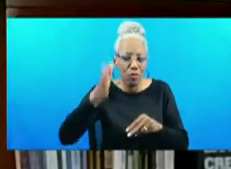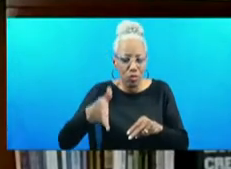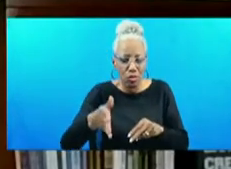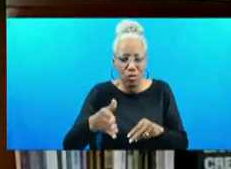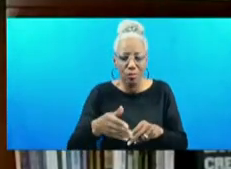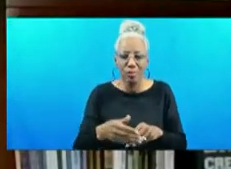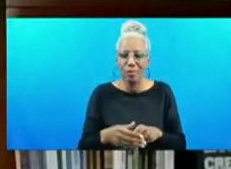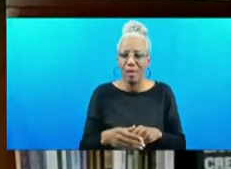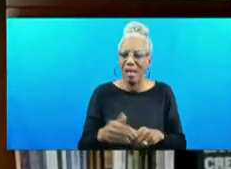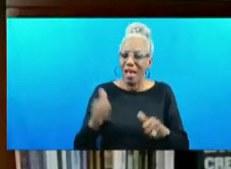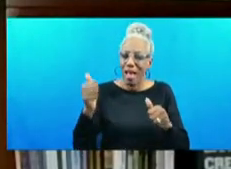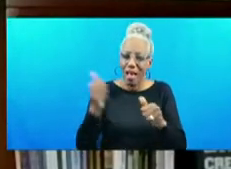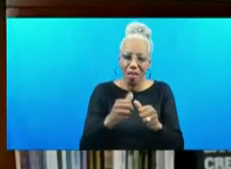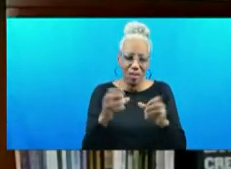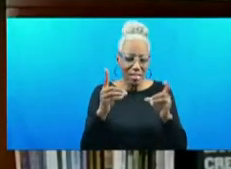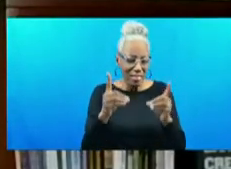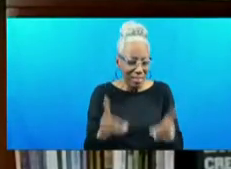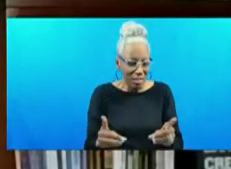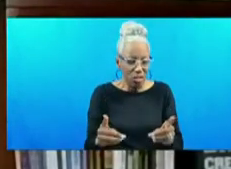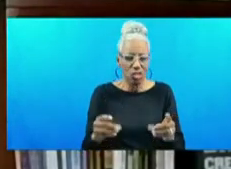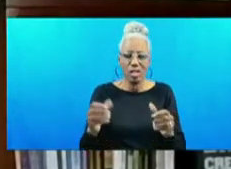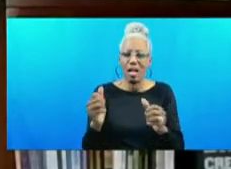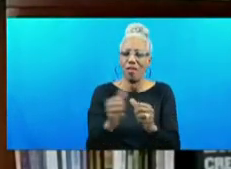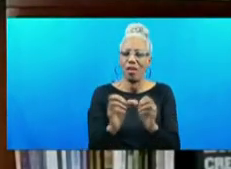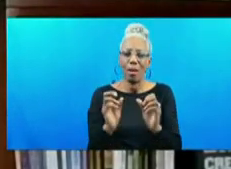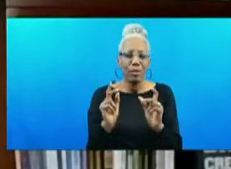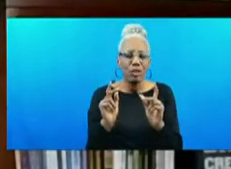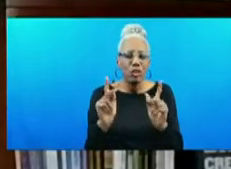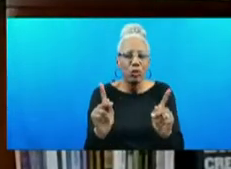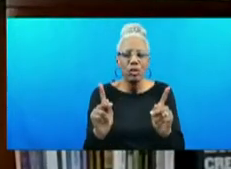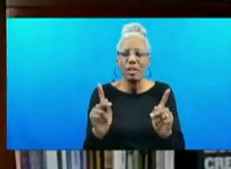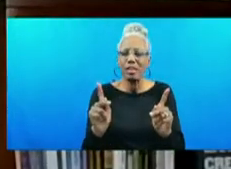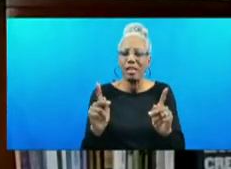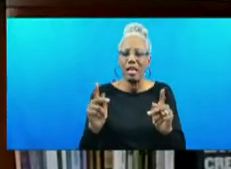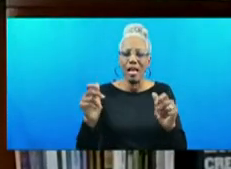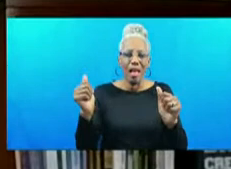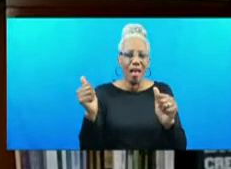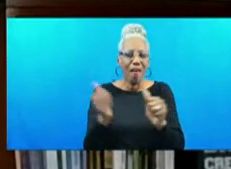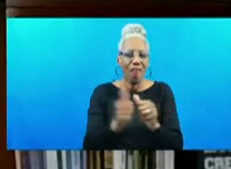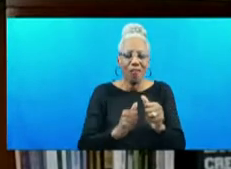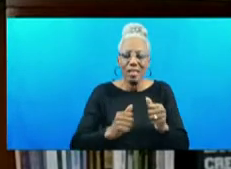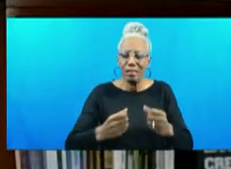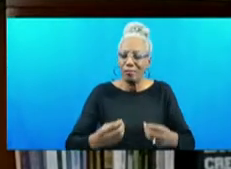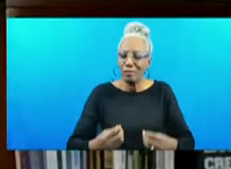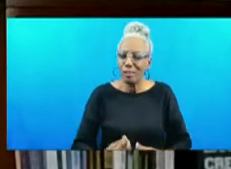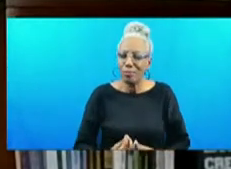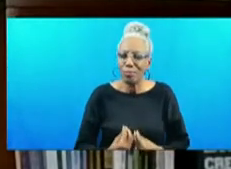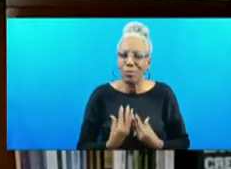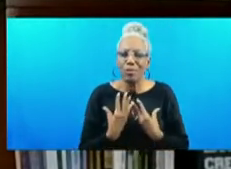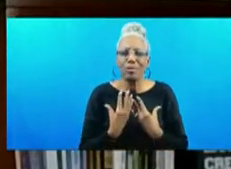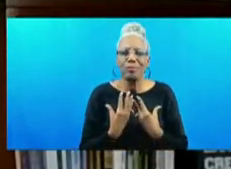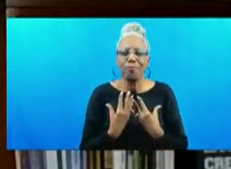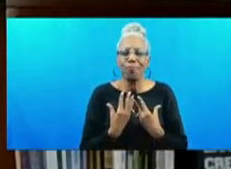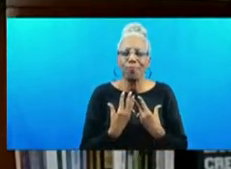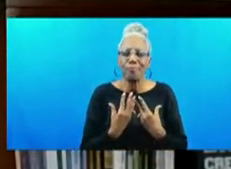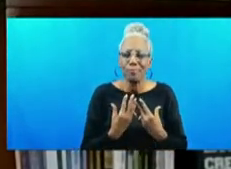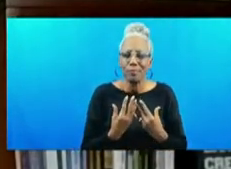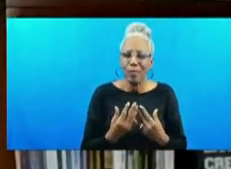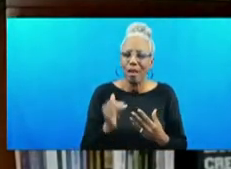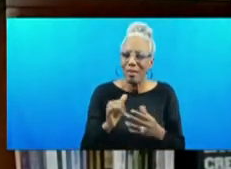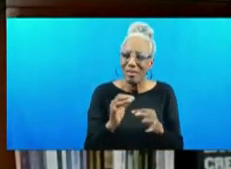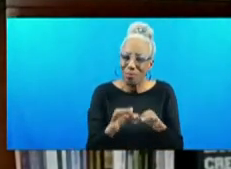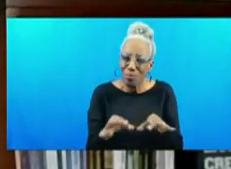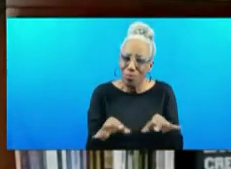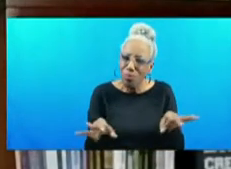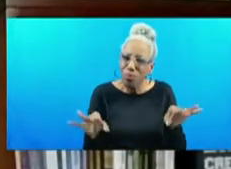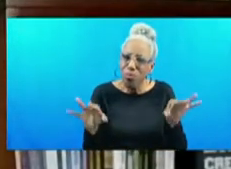every opportunity they get, for every bit of inspiration or encouragement that we give them, that it matters, because it all contributes